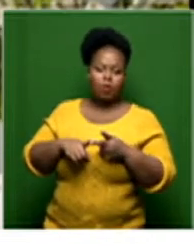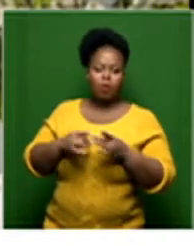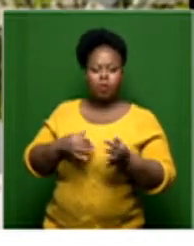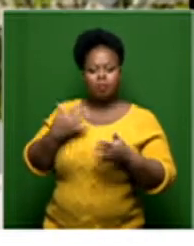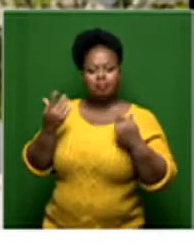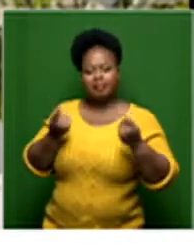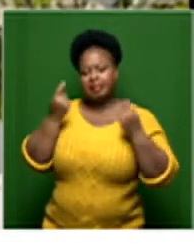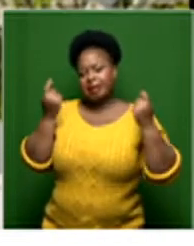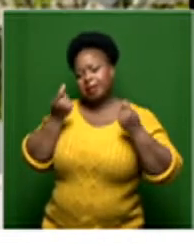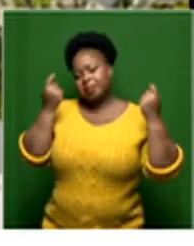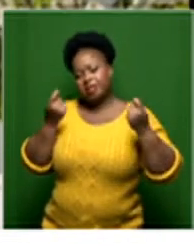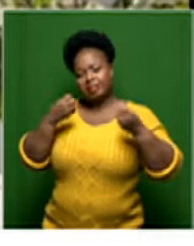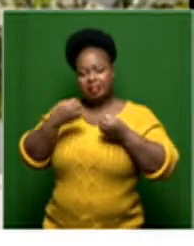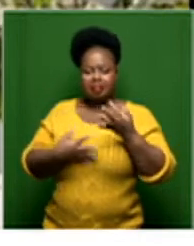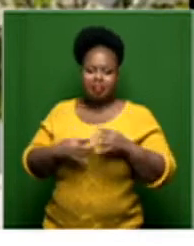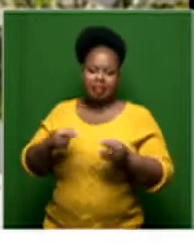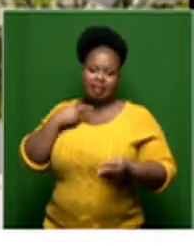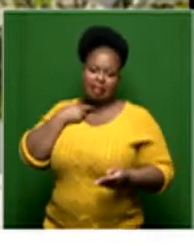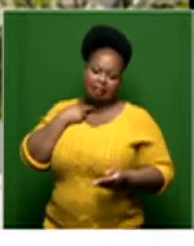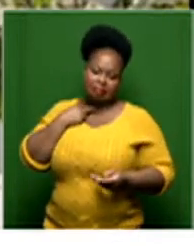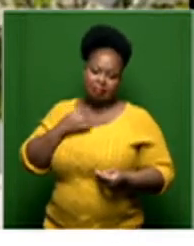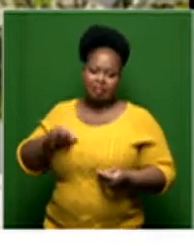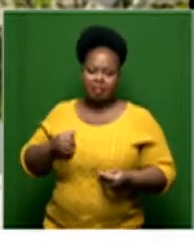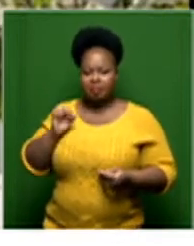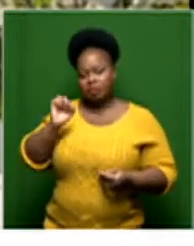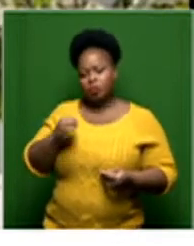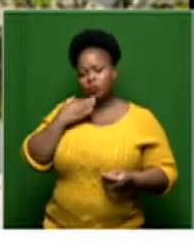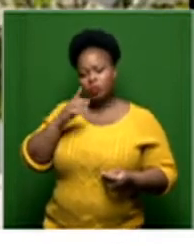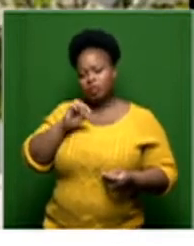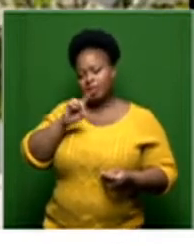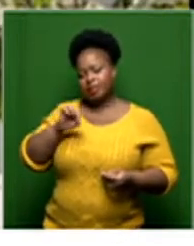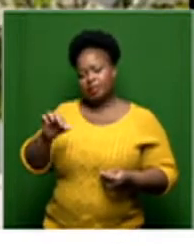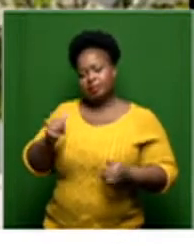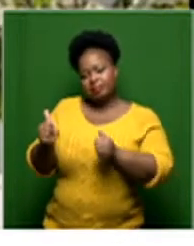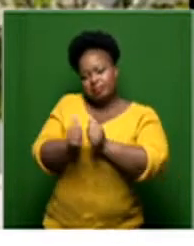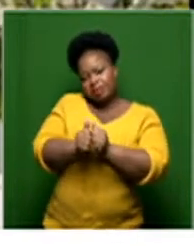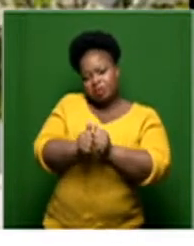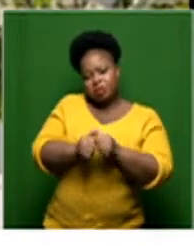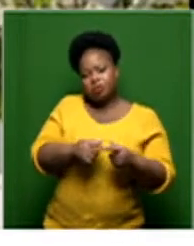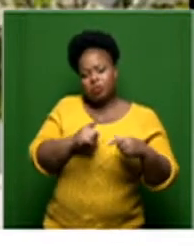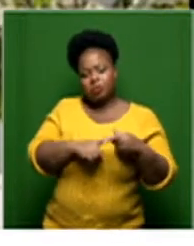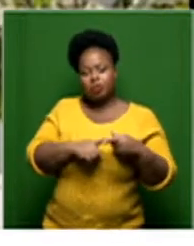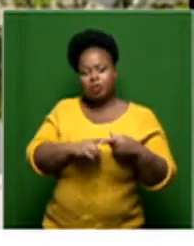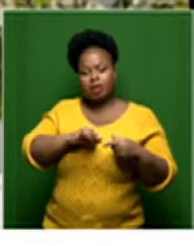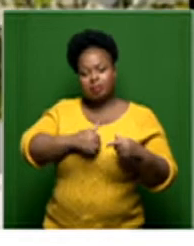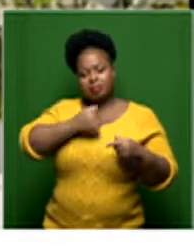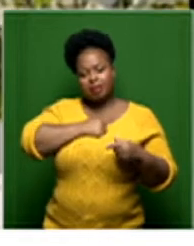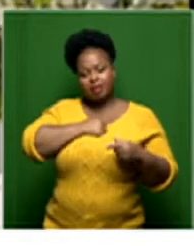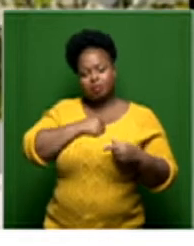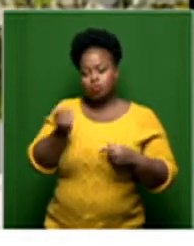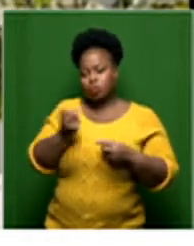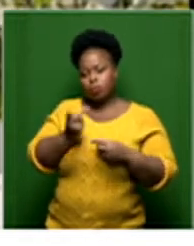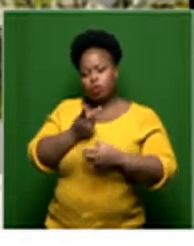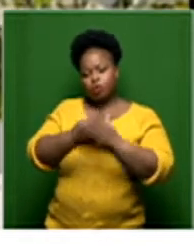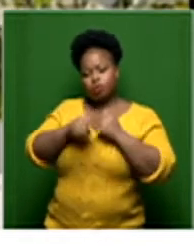or celebration, unfortunately, her husband, Des, was very close to my husband. They shared a love of